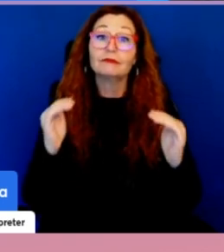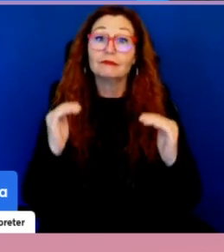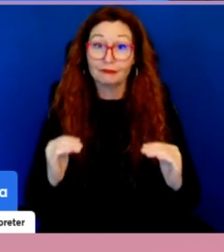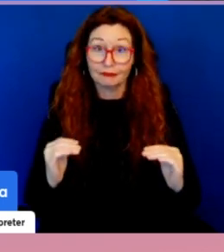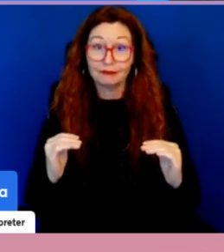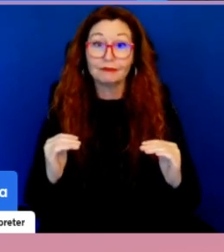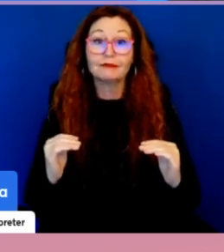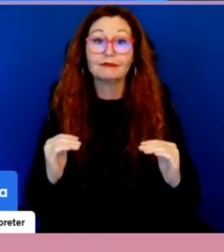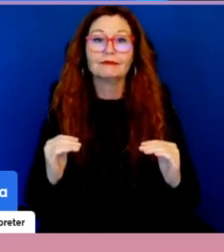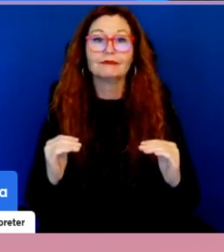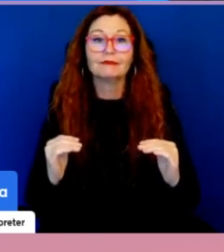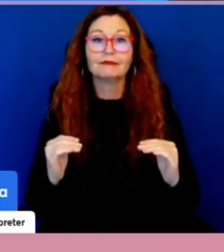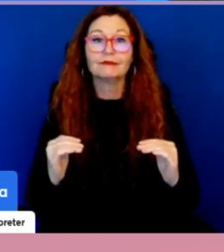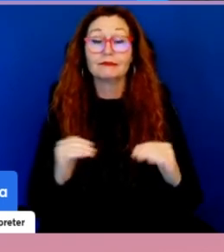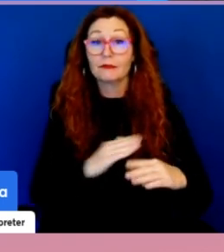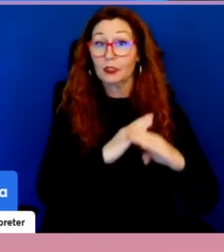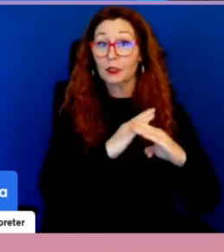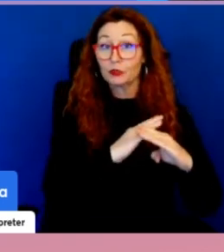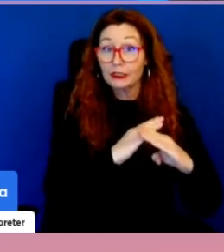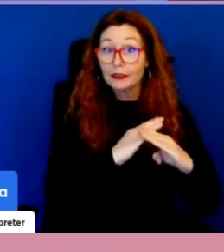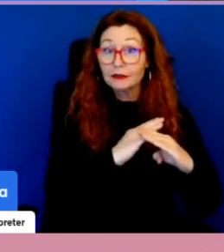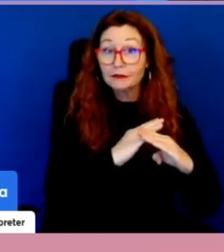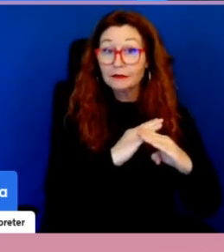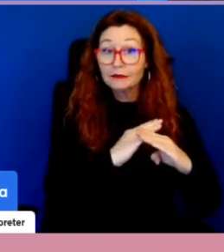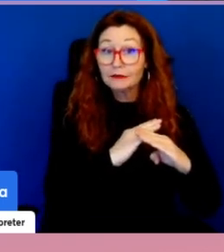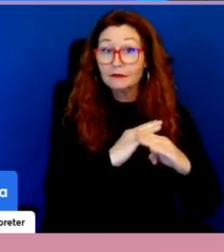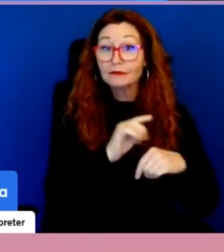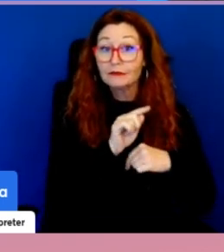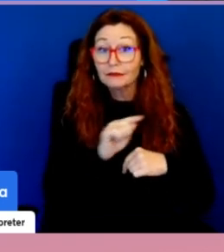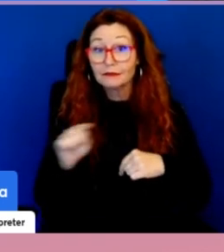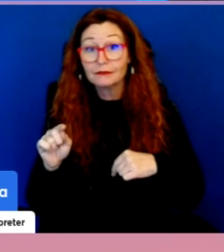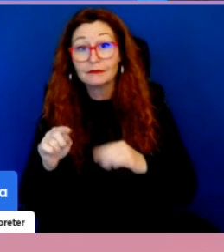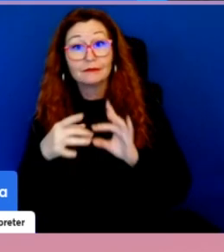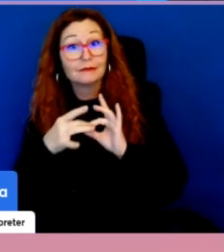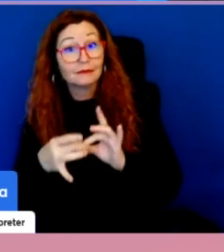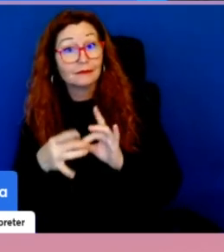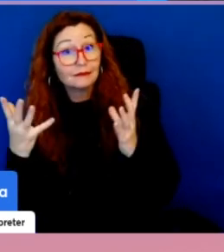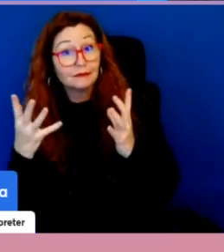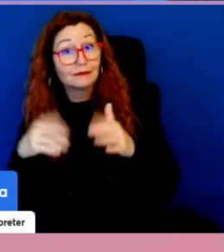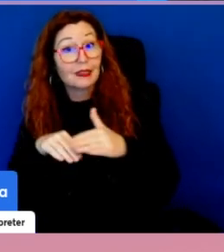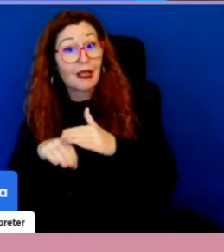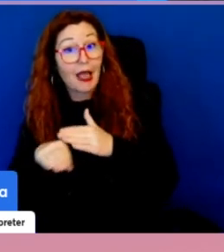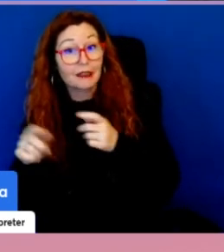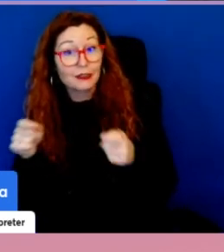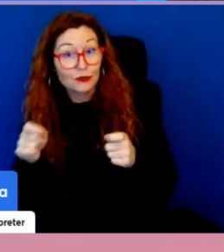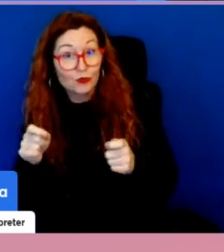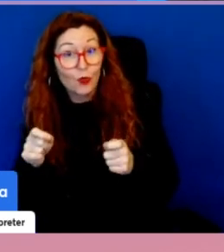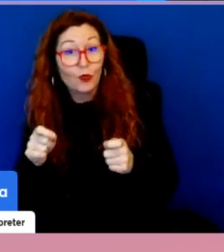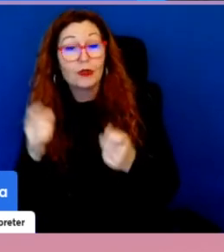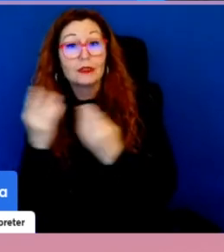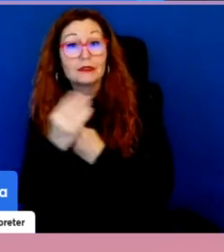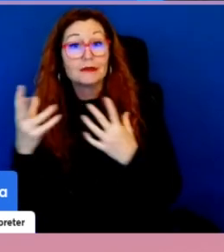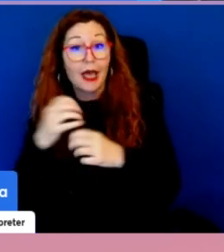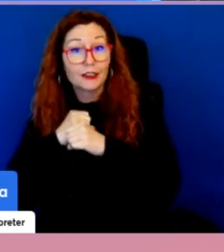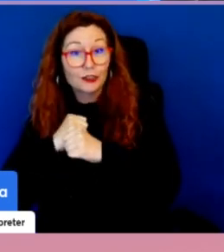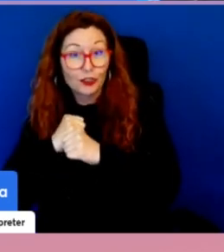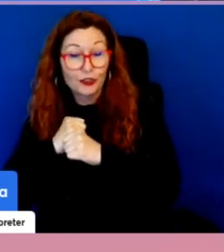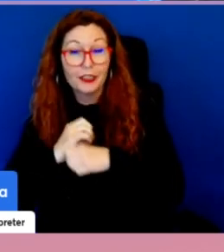Moving down, protect aligns with control objectives related to access control, encryption, and general data security.